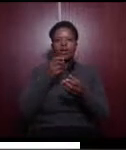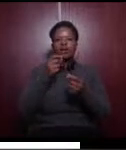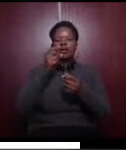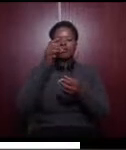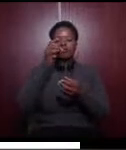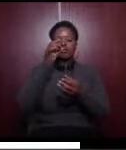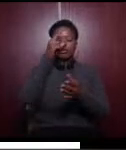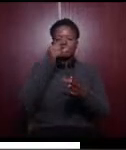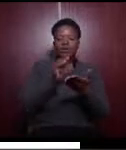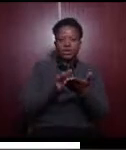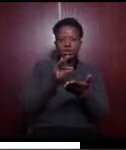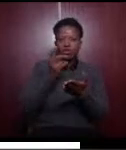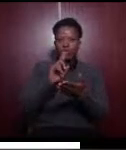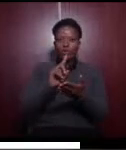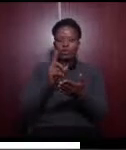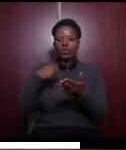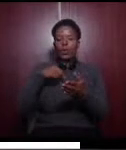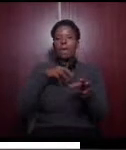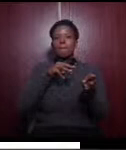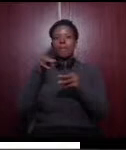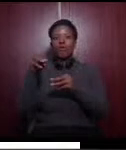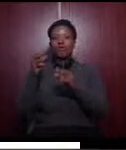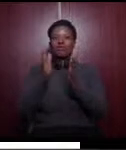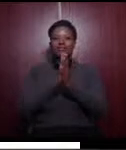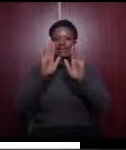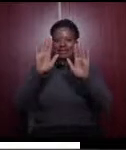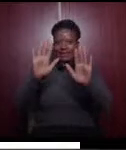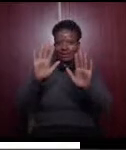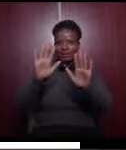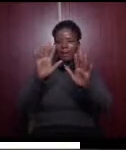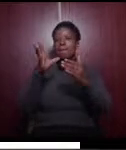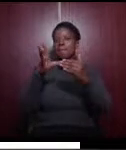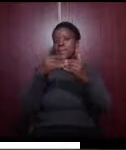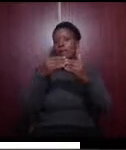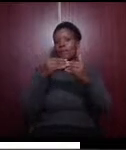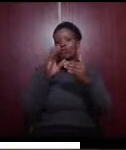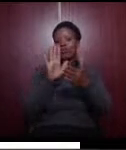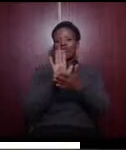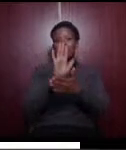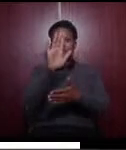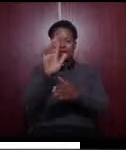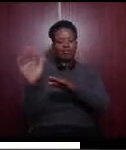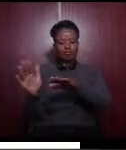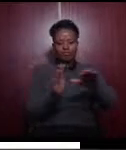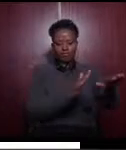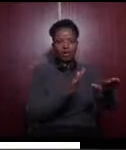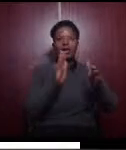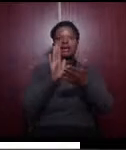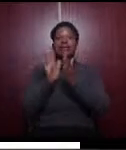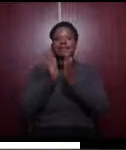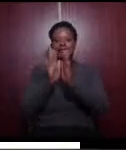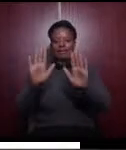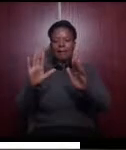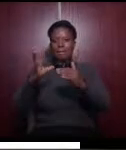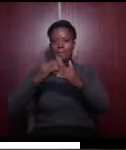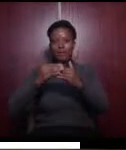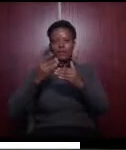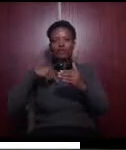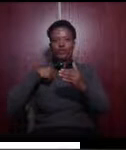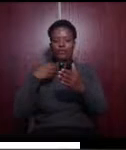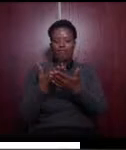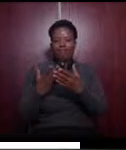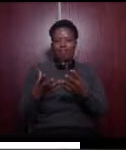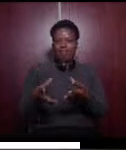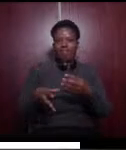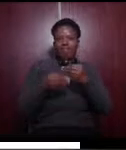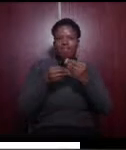members. And then clause 3 of the bill seeks to amend section 18 of the Principal Act. As I have mentioned earlier, that this